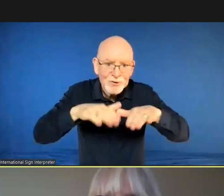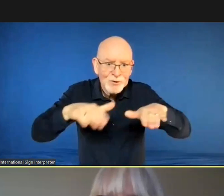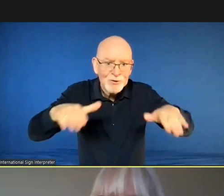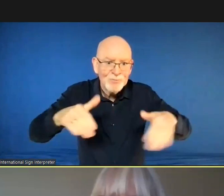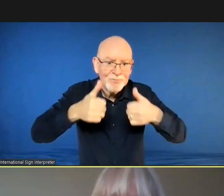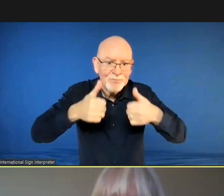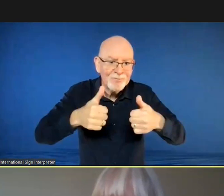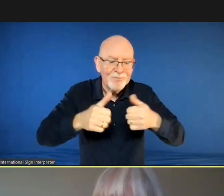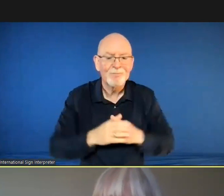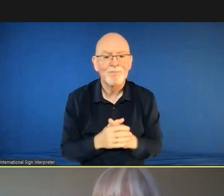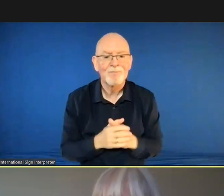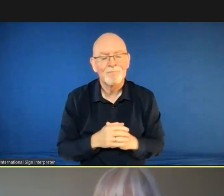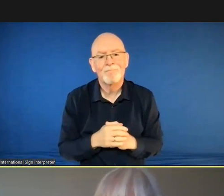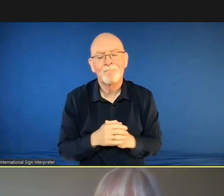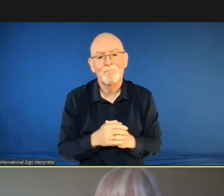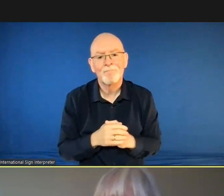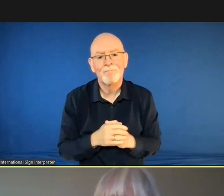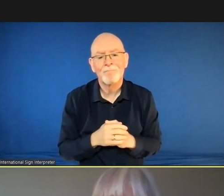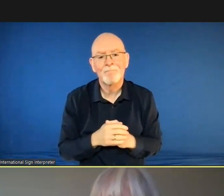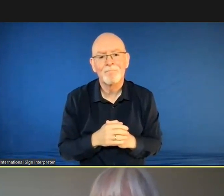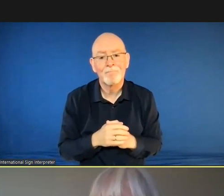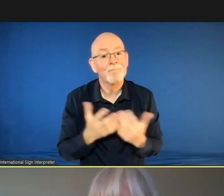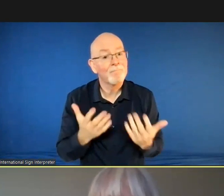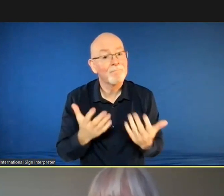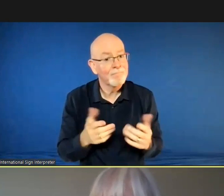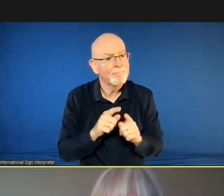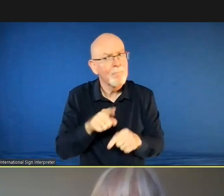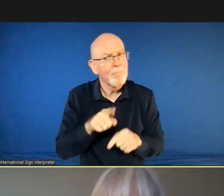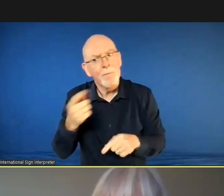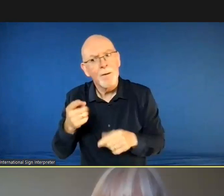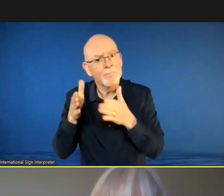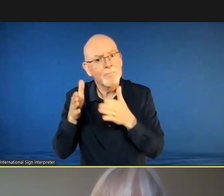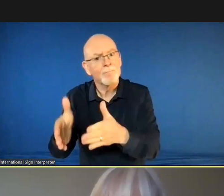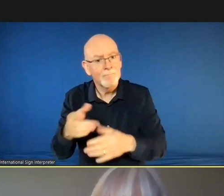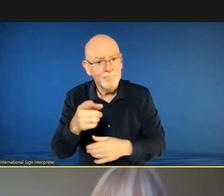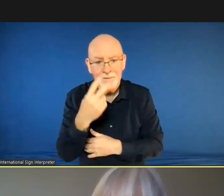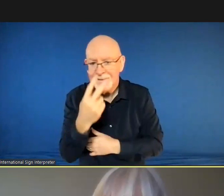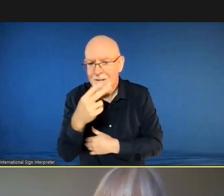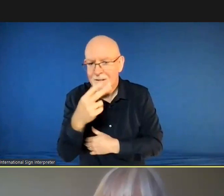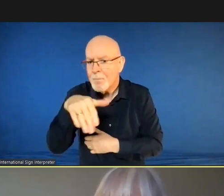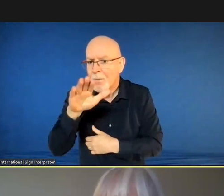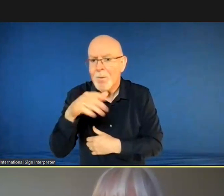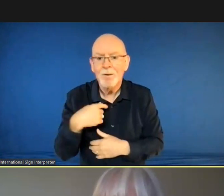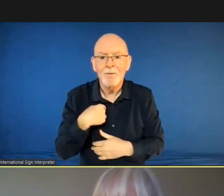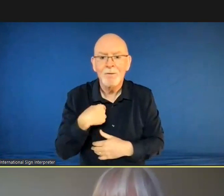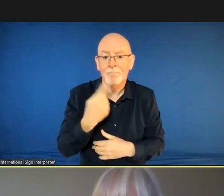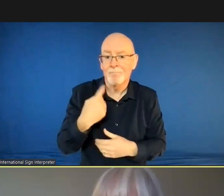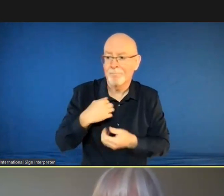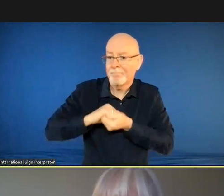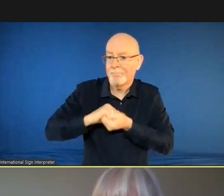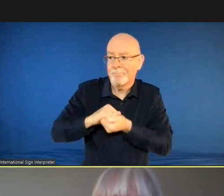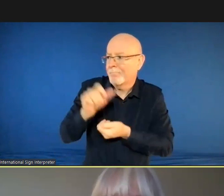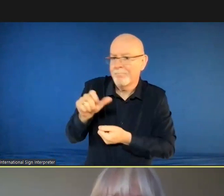Another approach that you'll hear more about when one of my colleagues speaks later is about bringing more than one